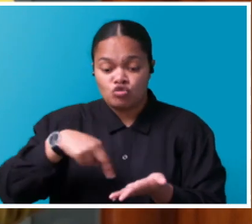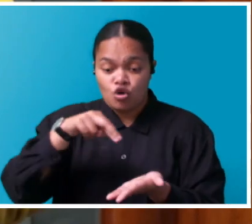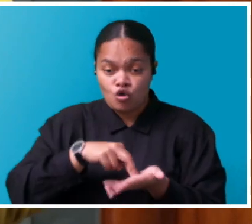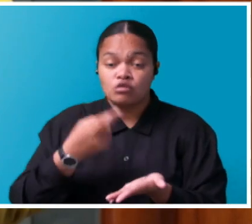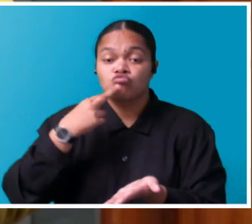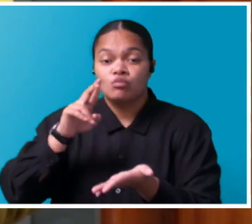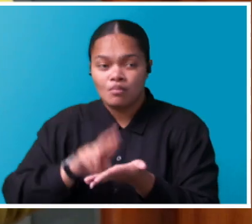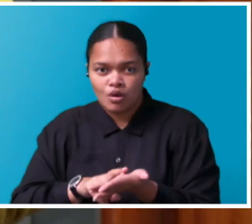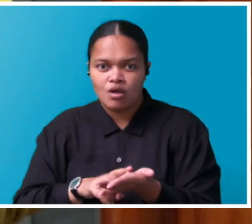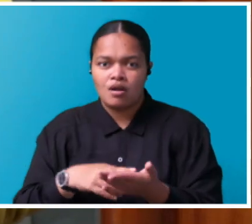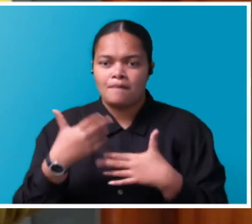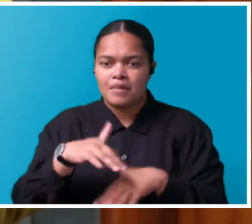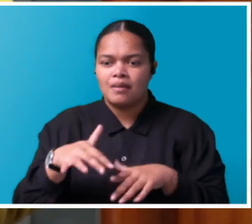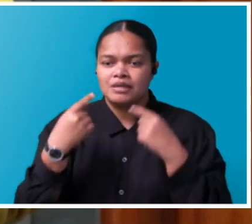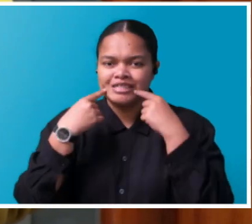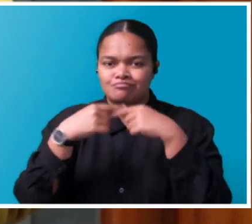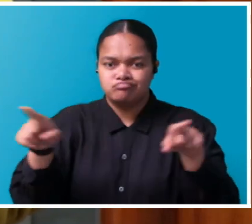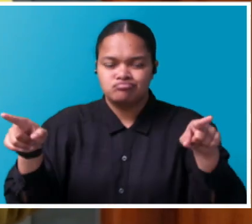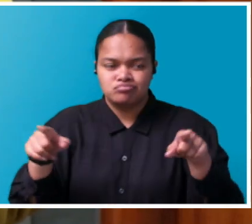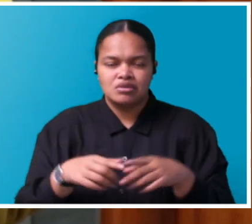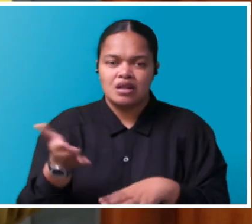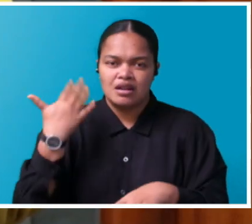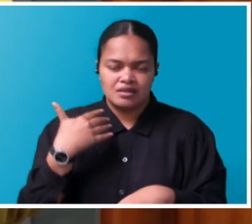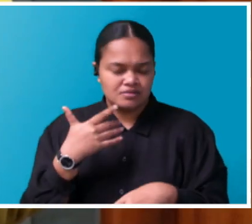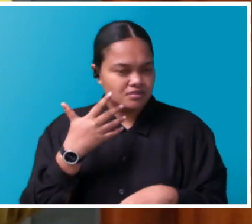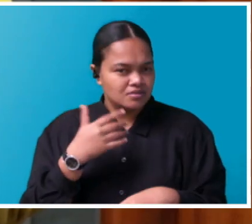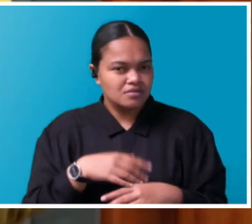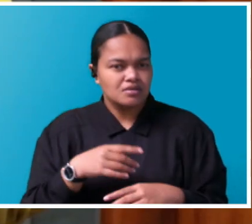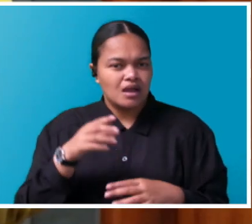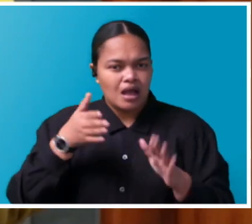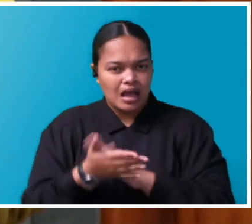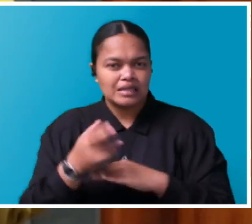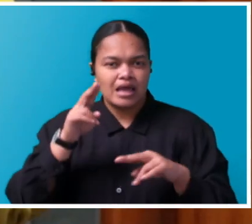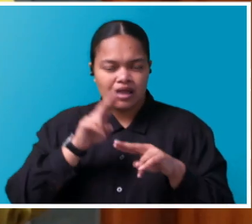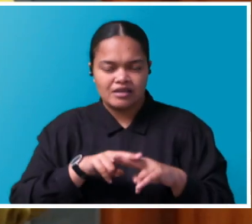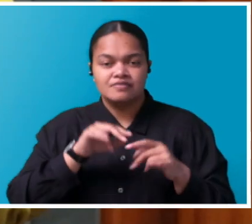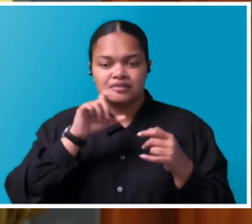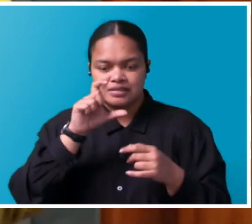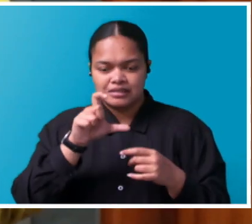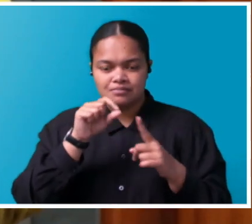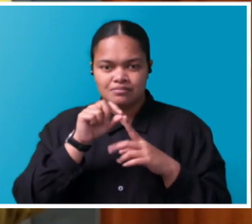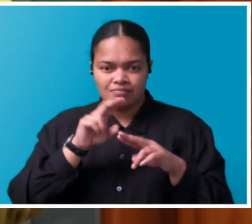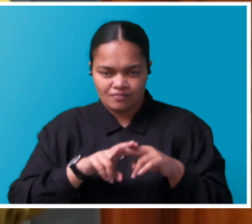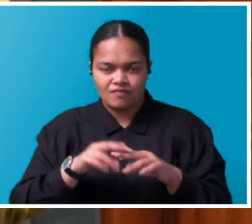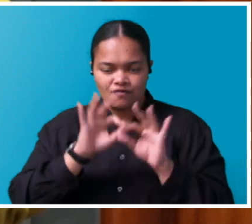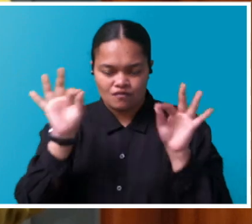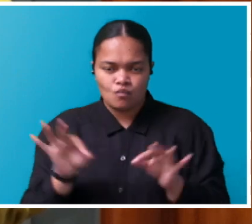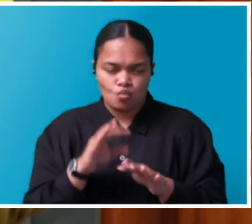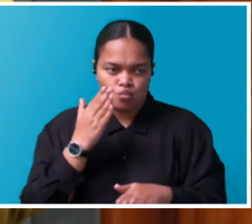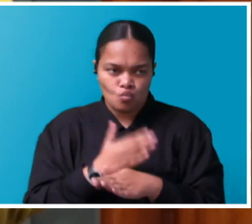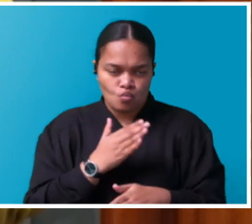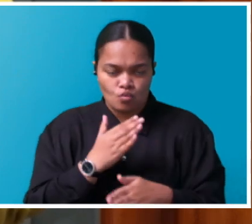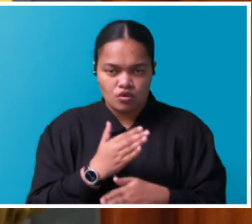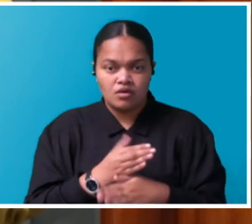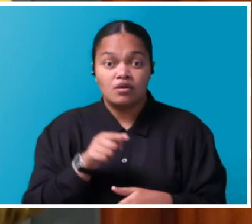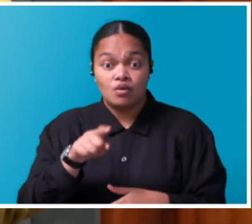net emission over the last 5 years under the FCPF framework. In doing so, Fiji's forest and the forest sector will